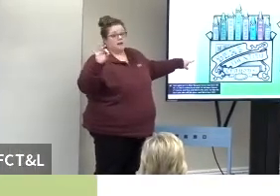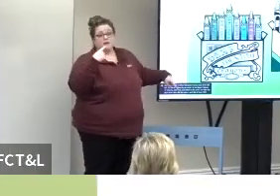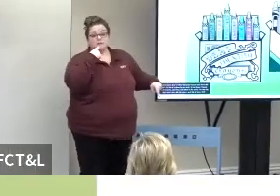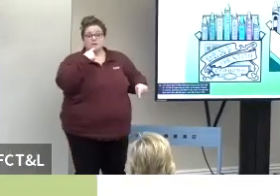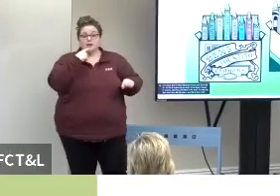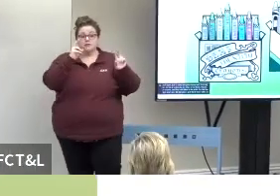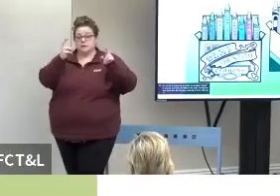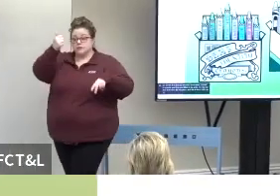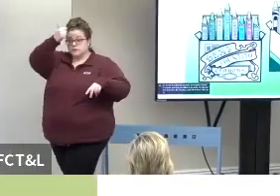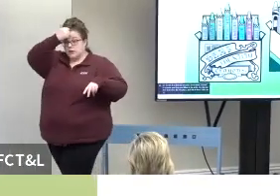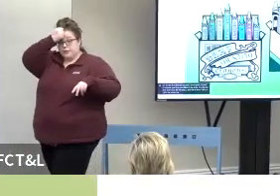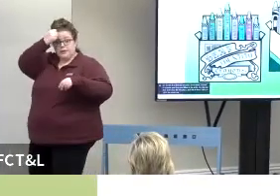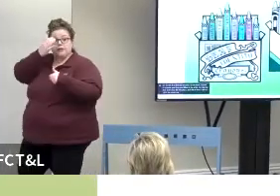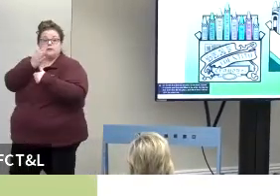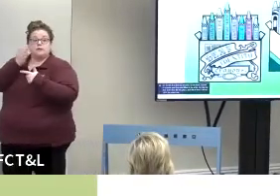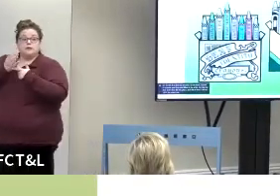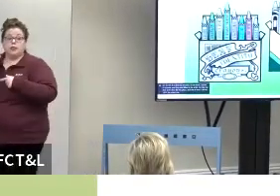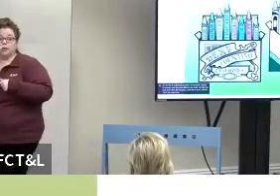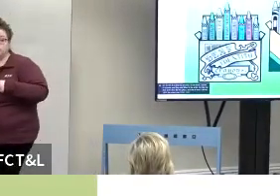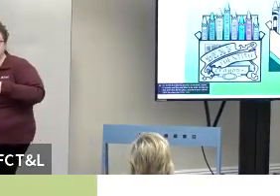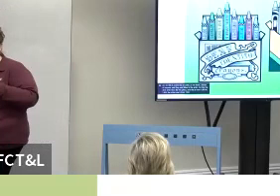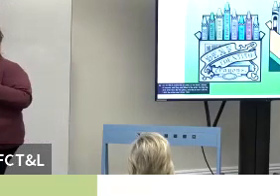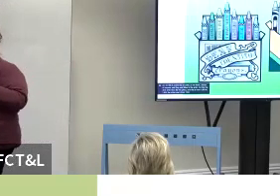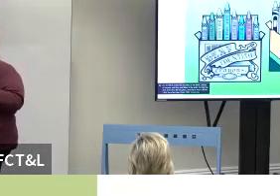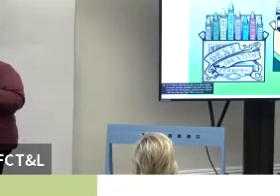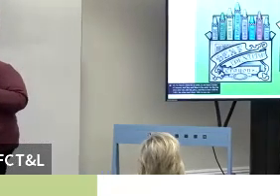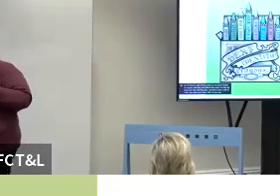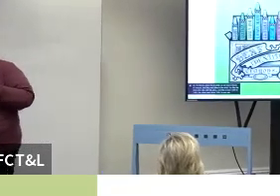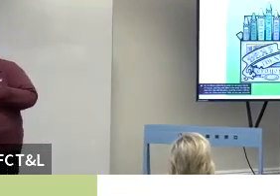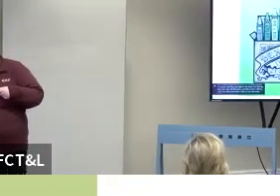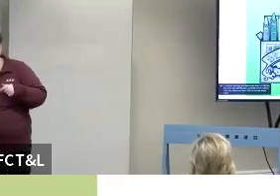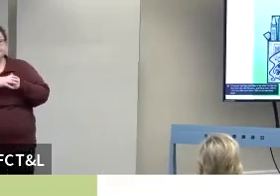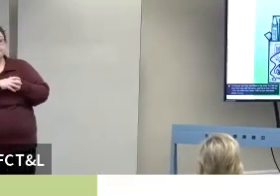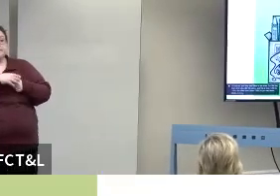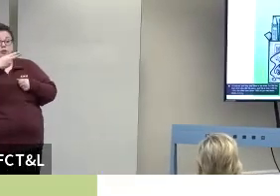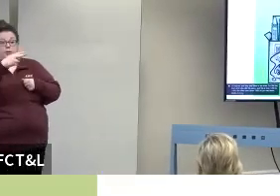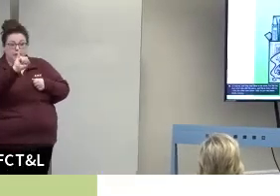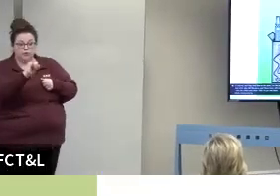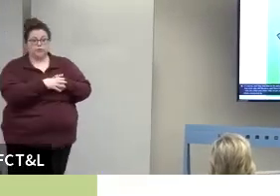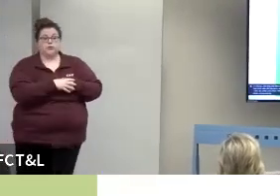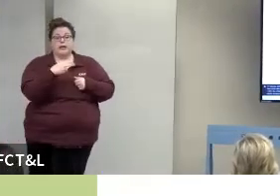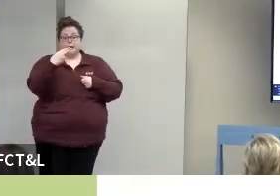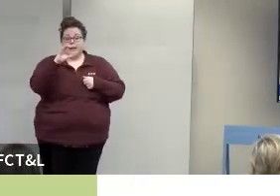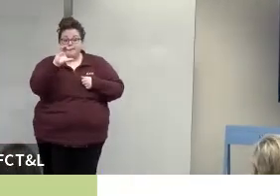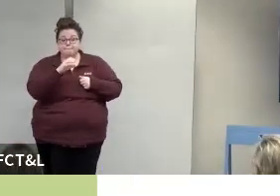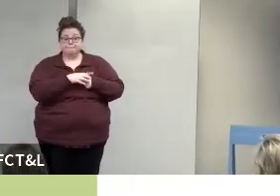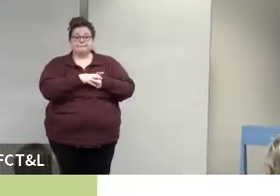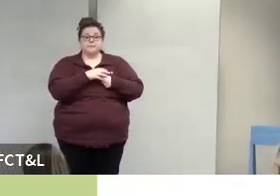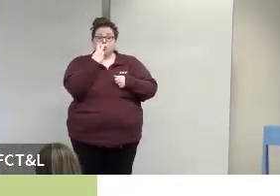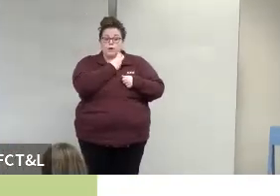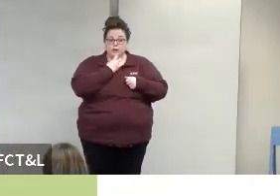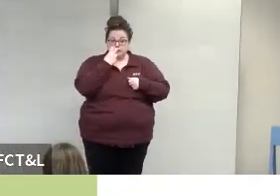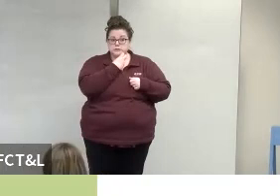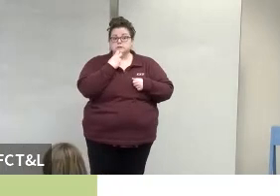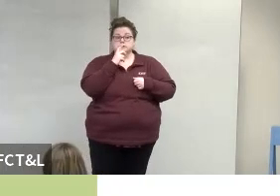1899. The other one's from 1999. So you see those labels: dummy, lip reader, deaf and dumb, hearing